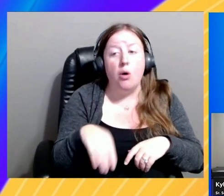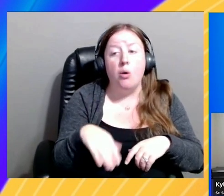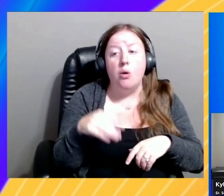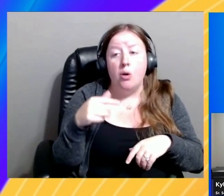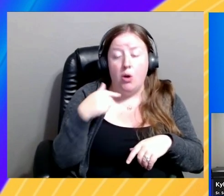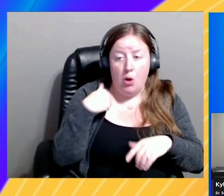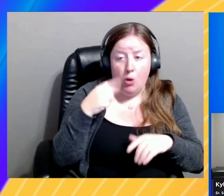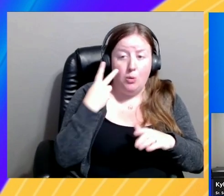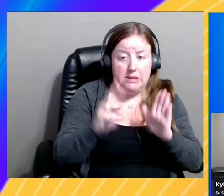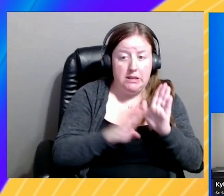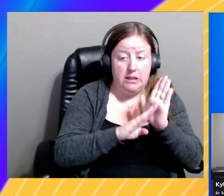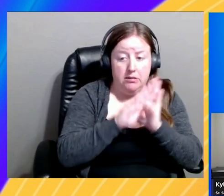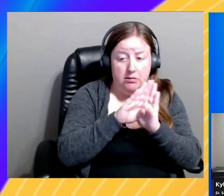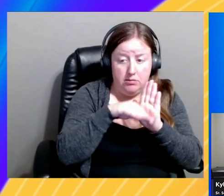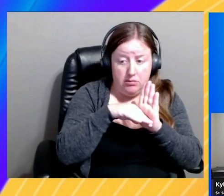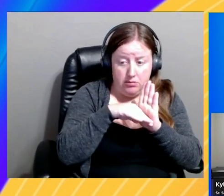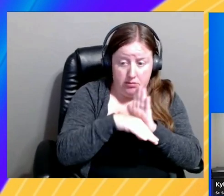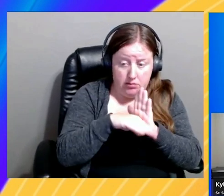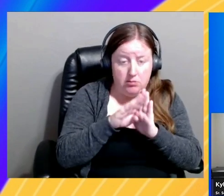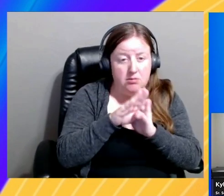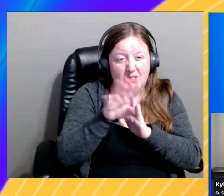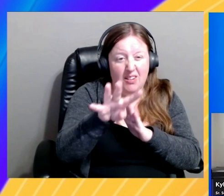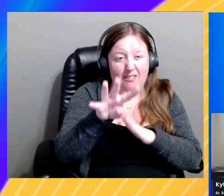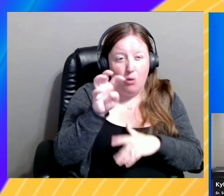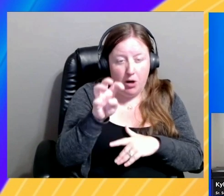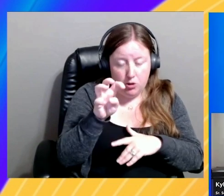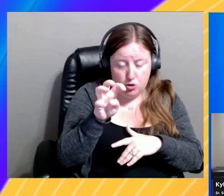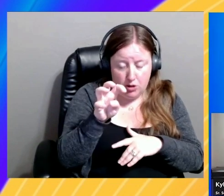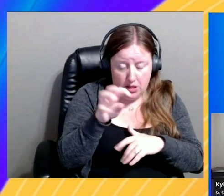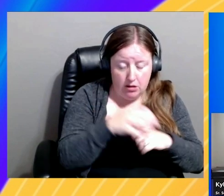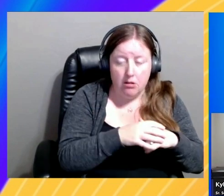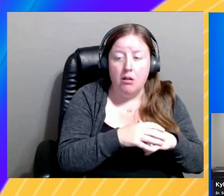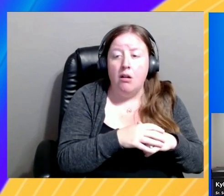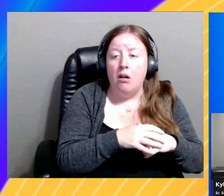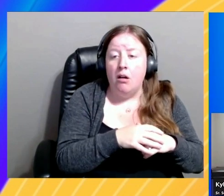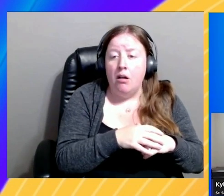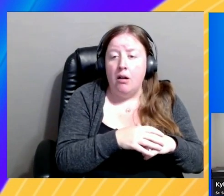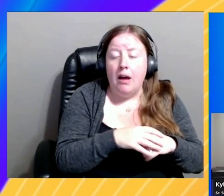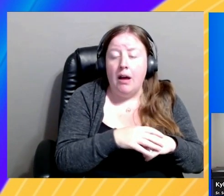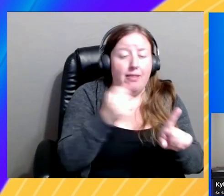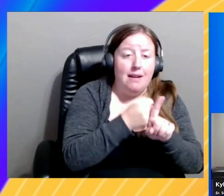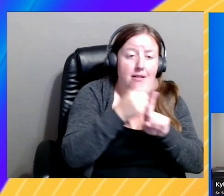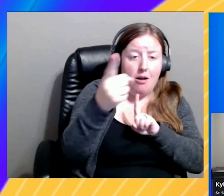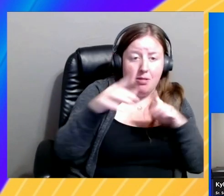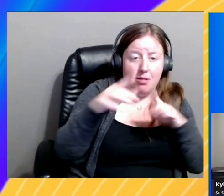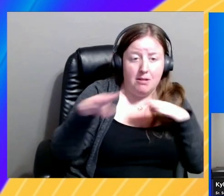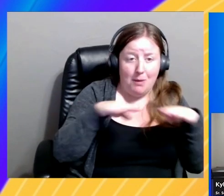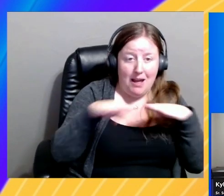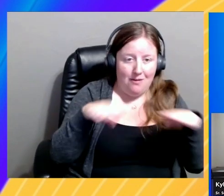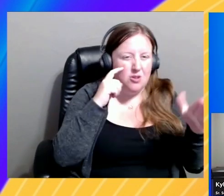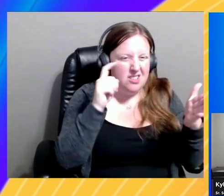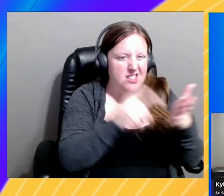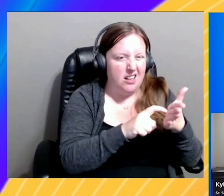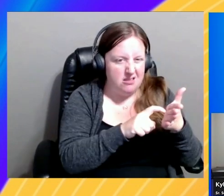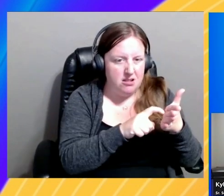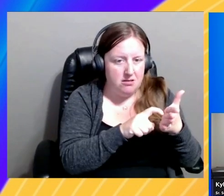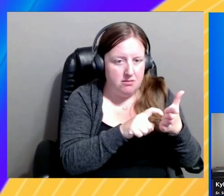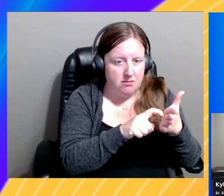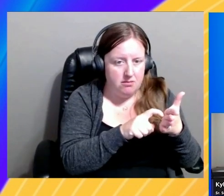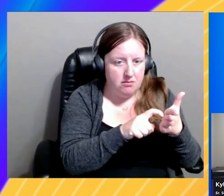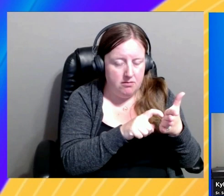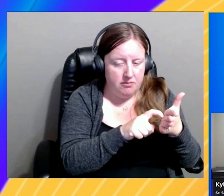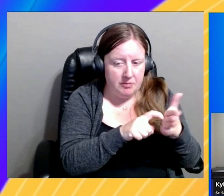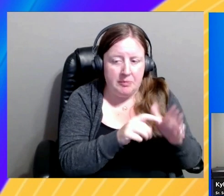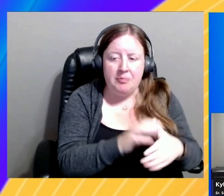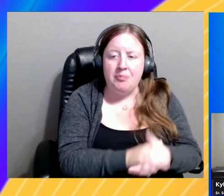some 400s, and the anomalous behavior was detected, and it